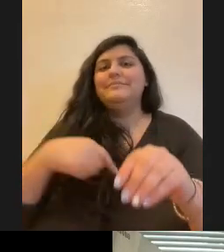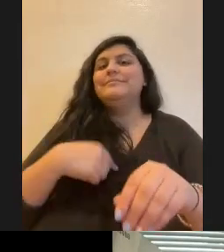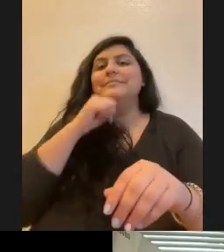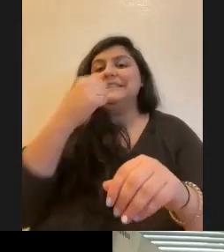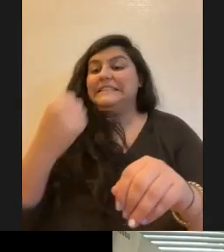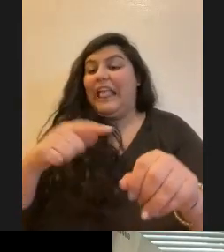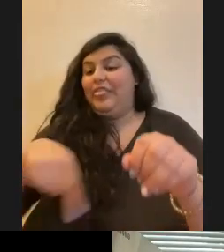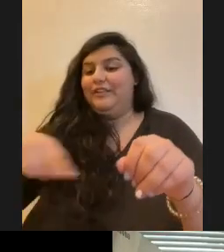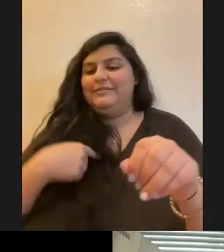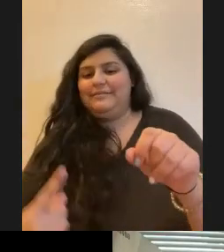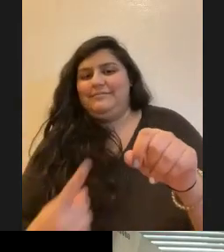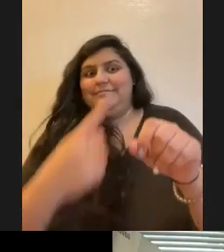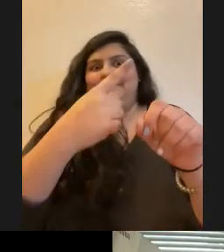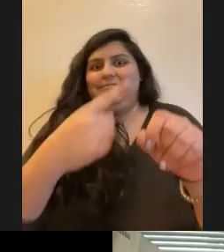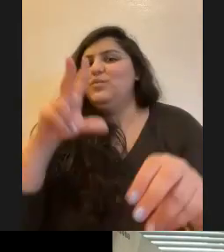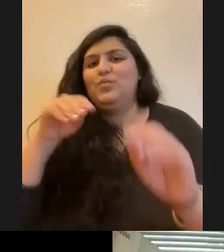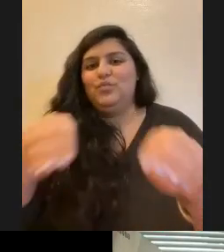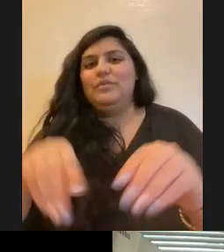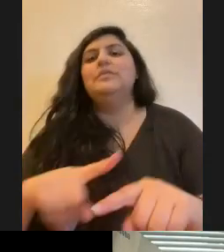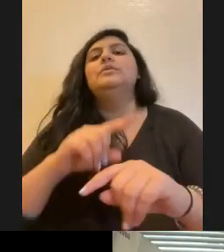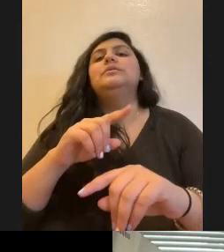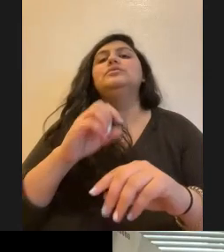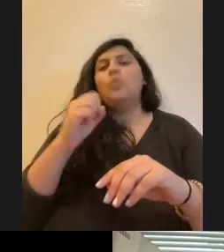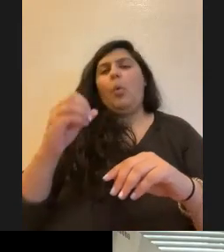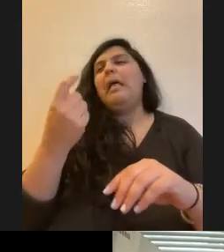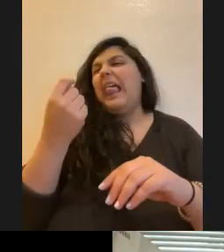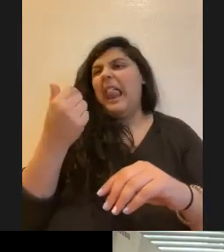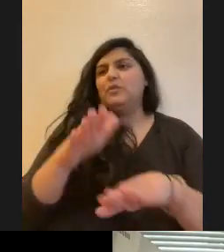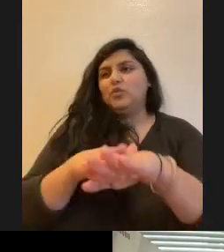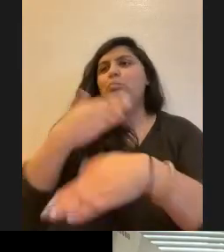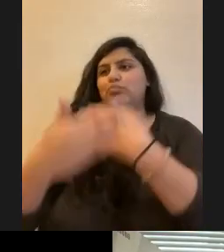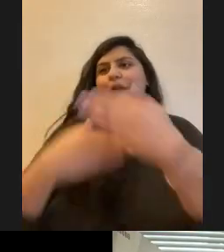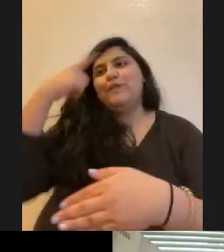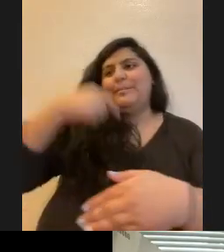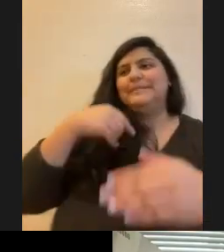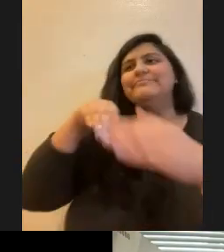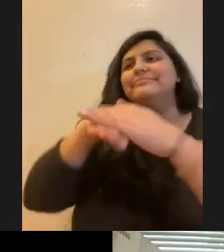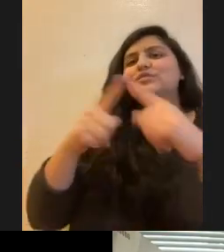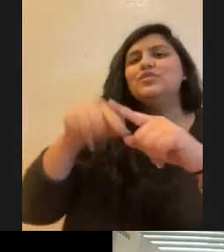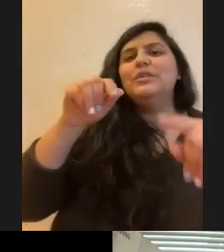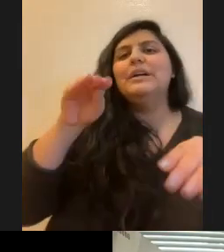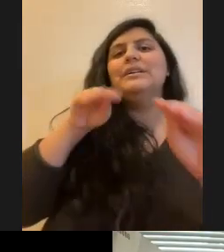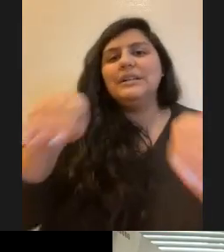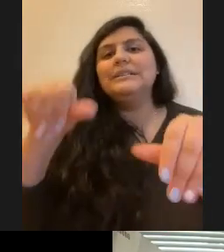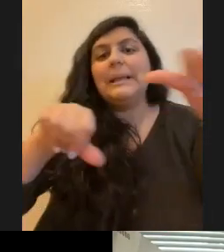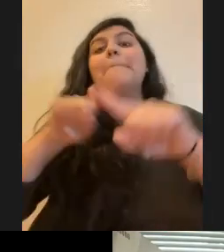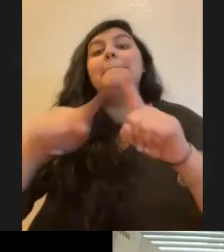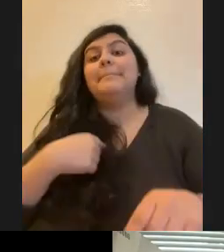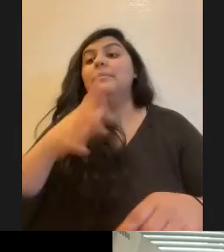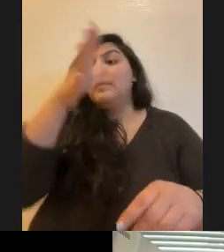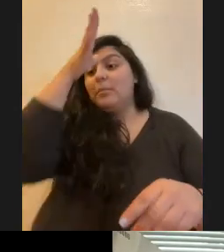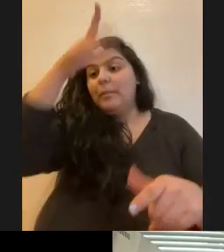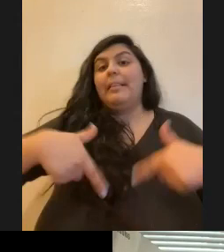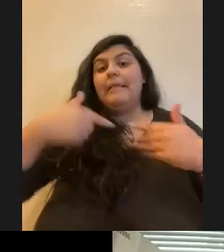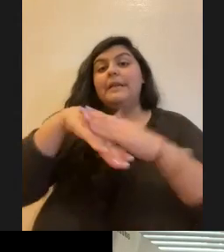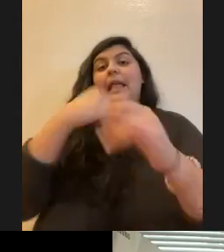Alabama. So getting into marine science was kind of a slower process for me, but I had grandparents who lived on the island of St. Thomas in the